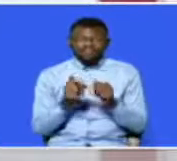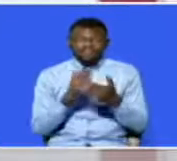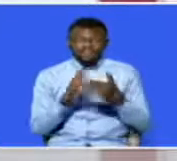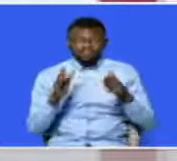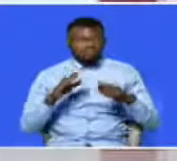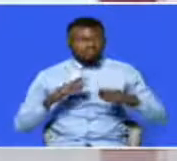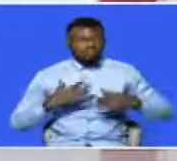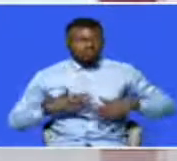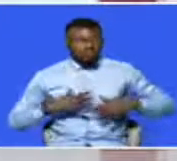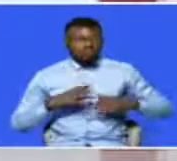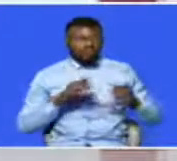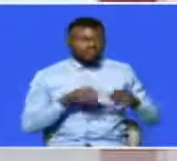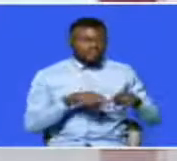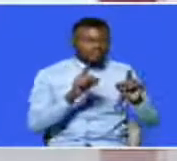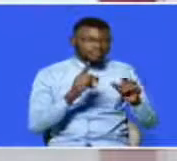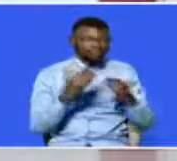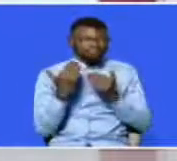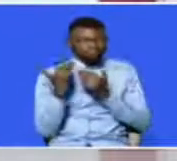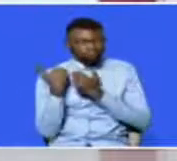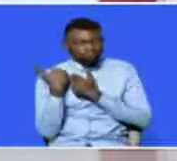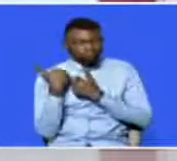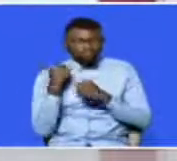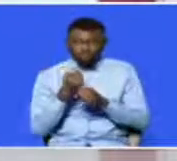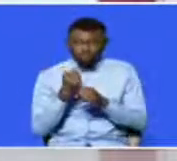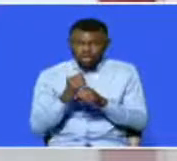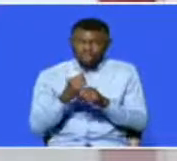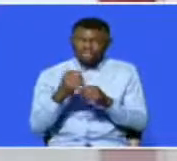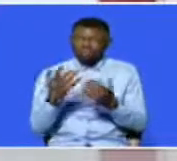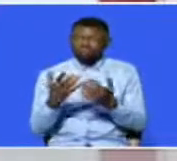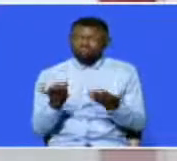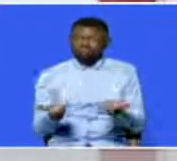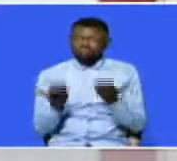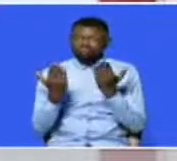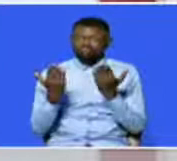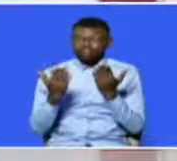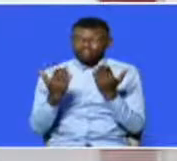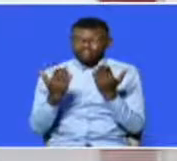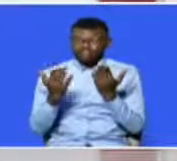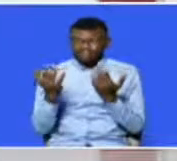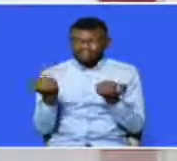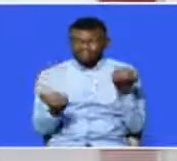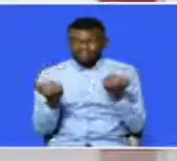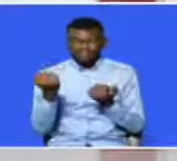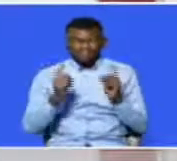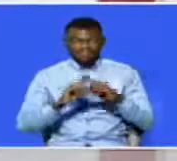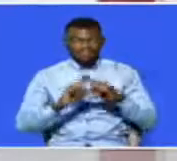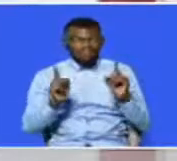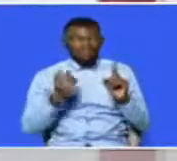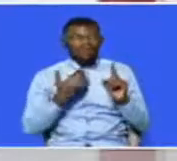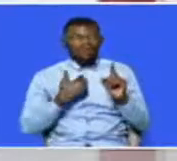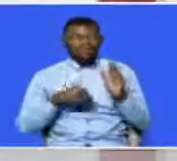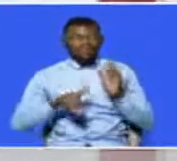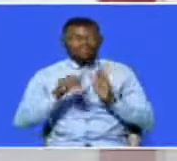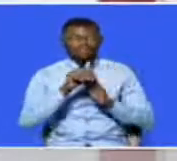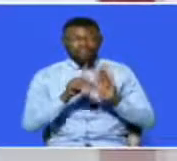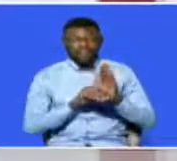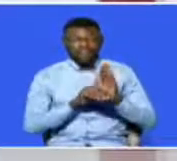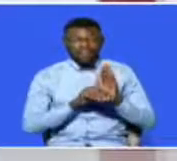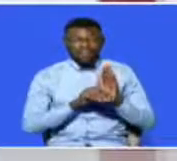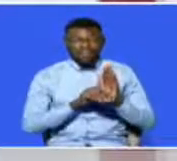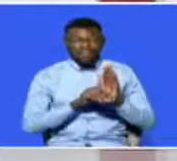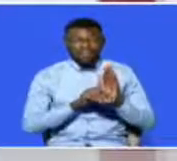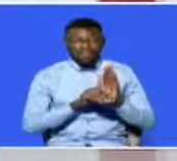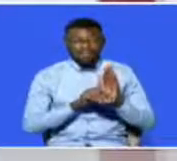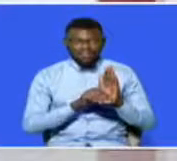people who have got some circuits. I don't want to disclose it because a little bit earlier to do that, but we're looking into a program where we want to make